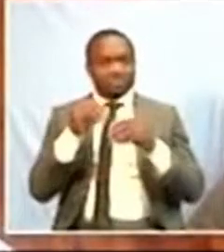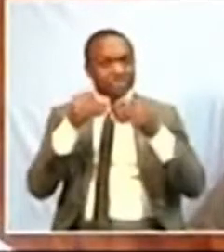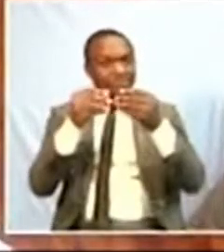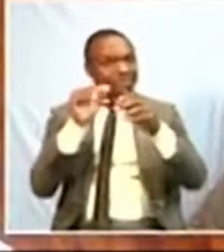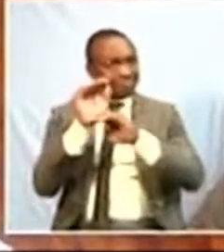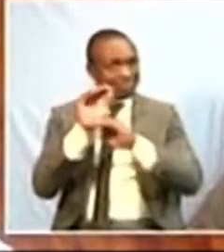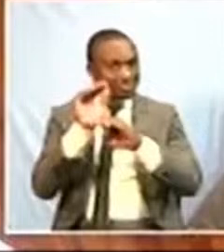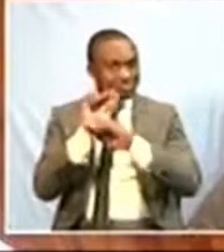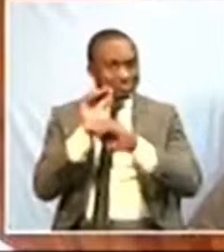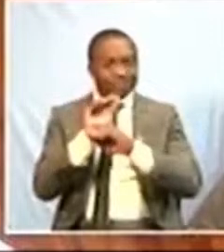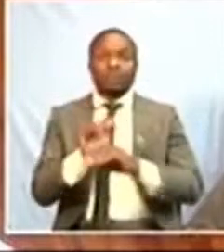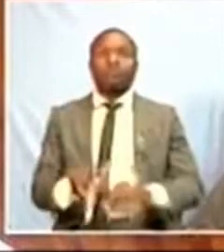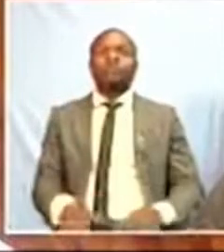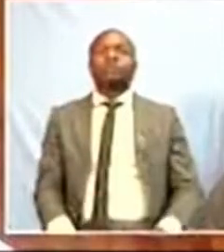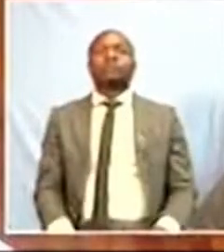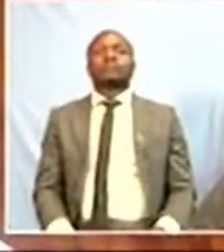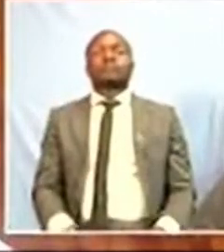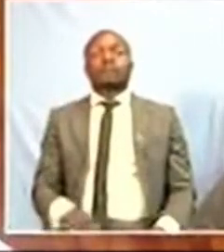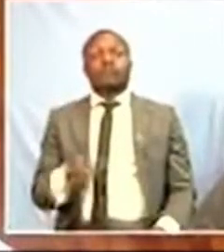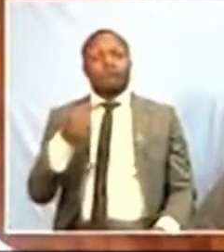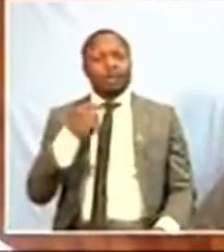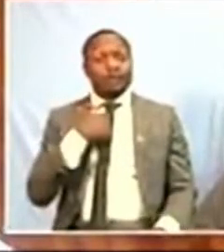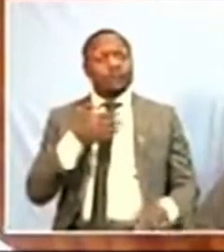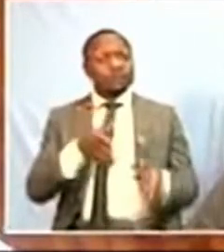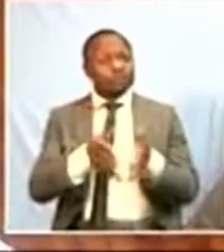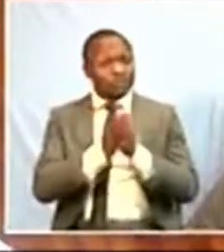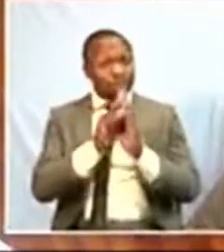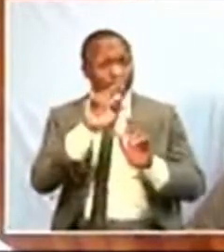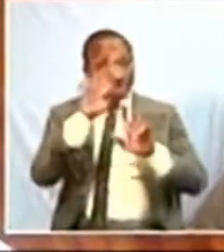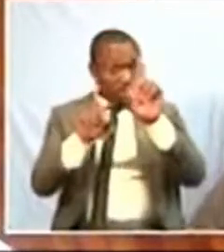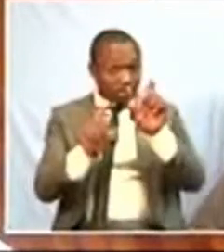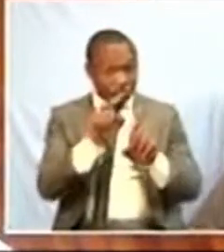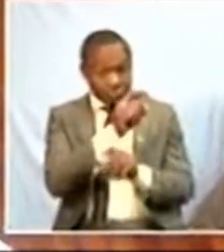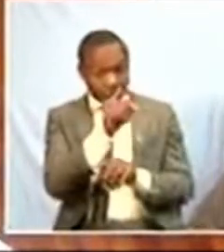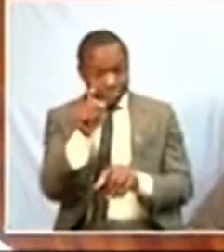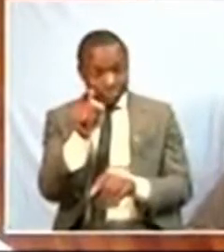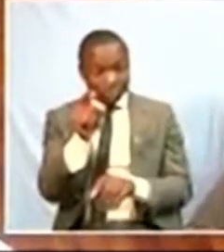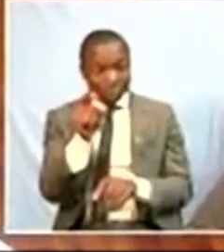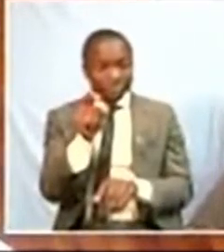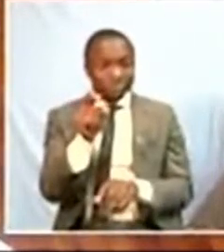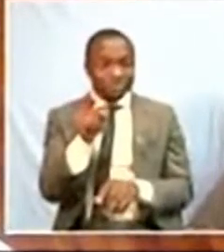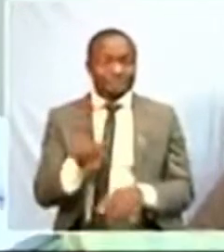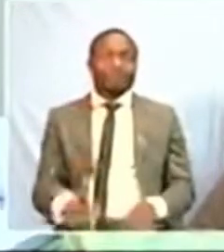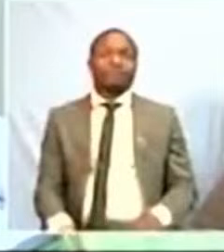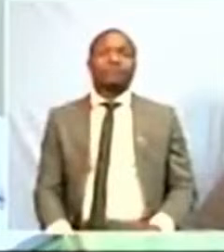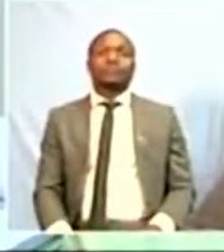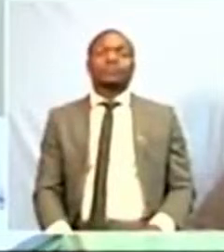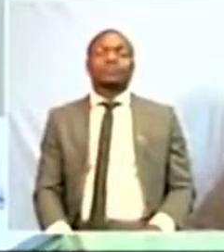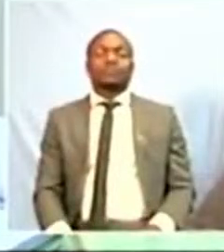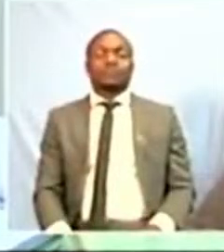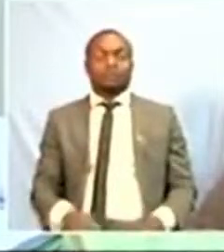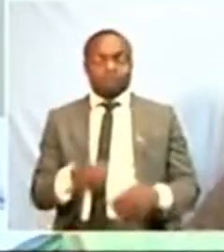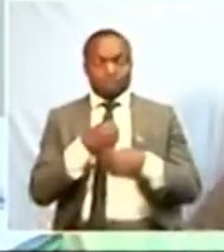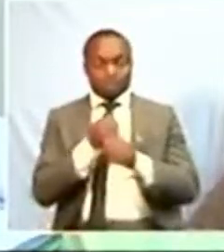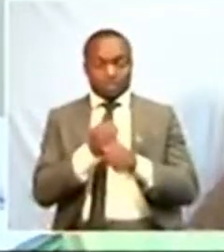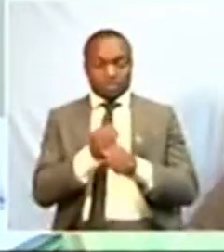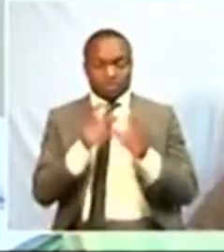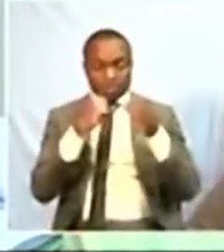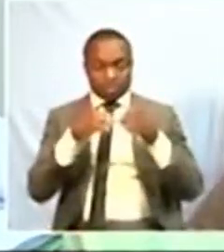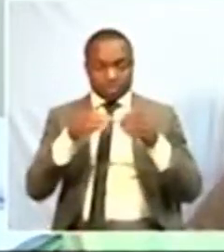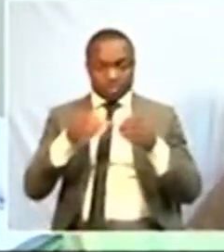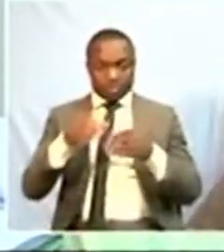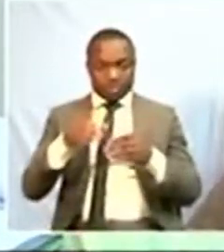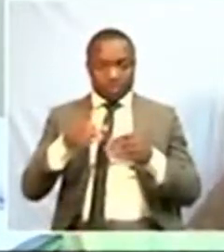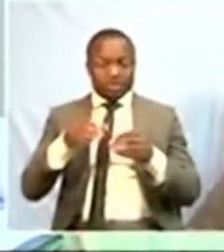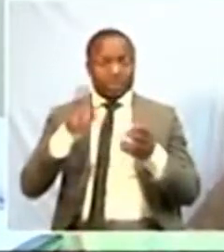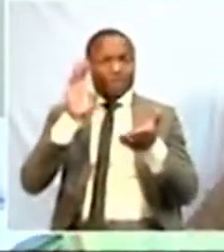comments. We are inquiring from you. We are asking you to satisfy this committee and the